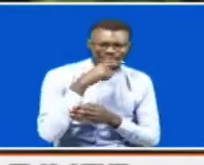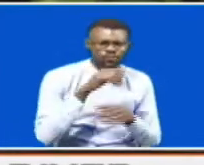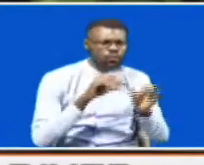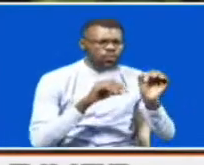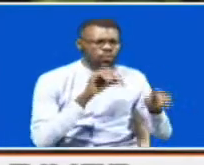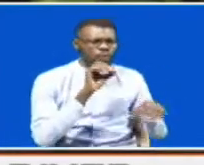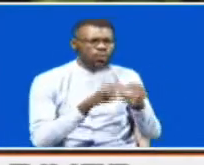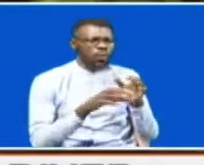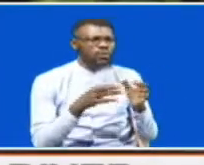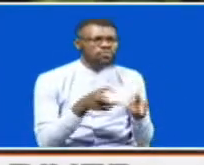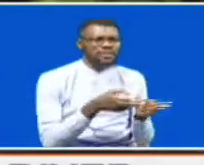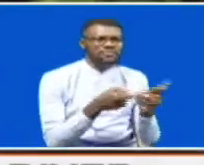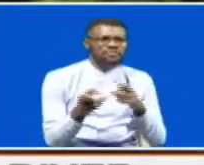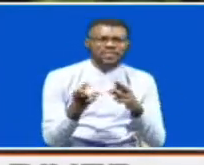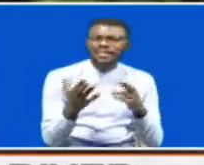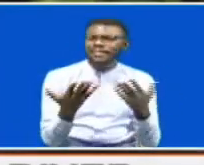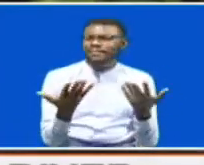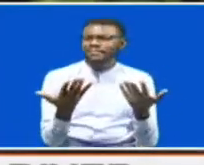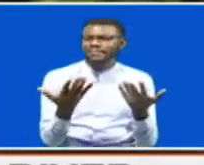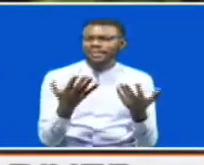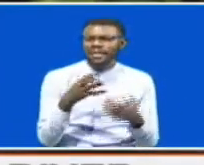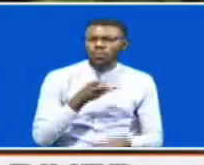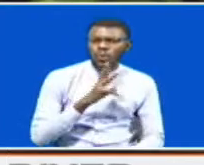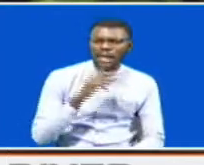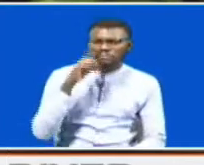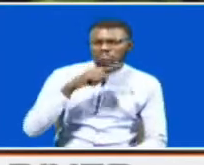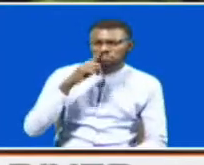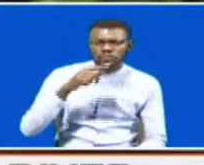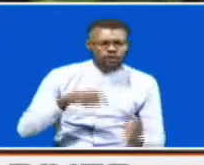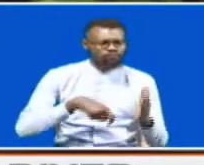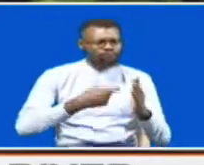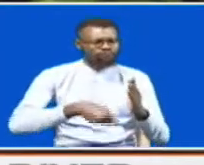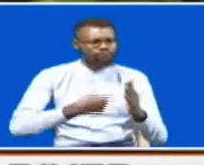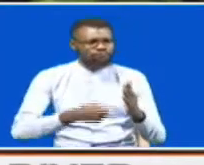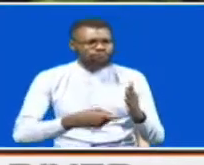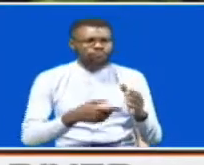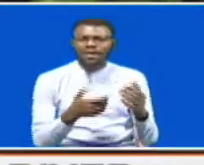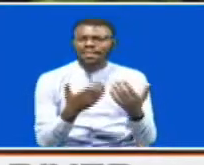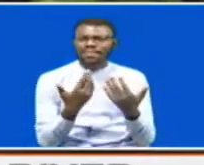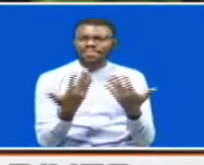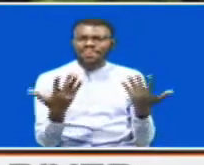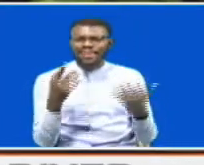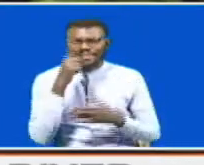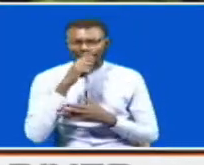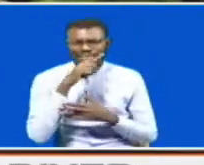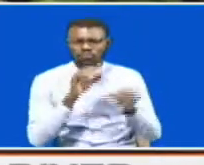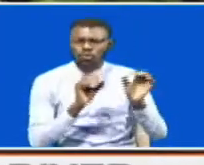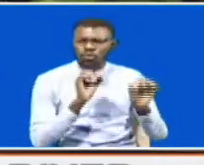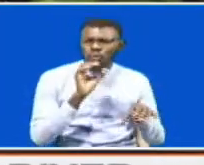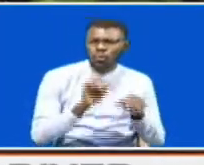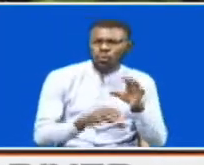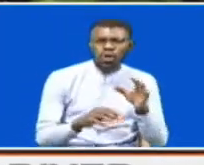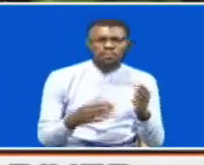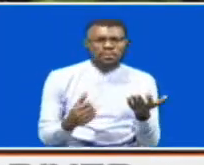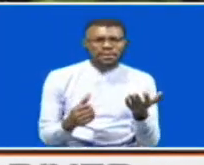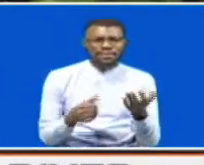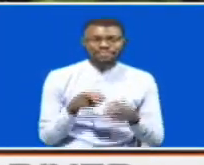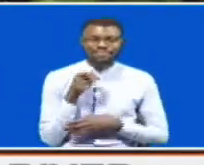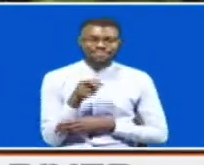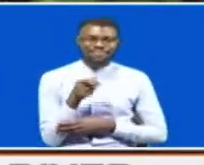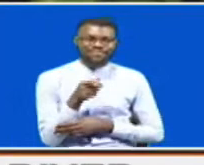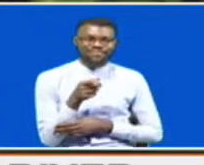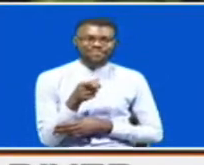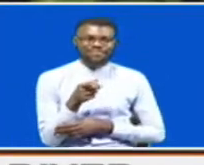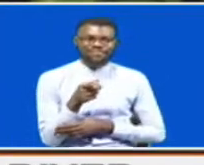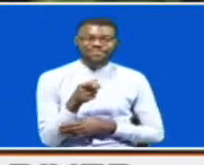at solid waste, sewerage, industrial and institutional waste, and drainage and hydrology. So those are